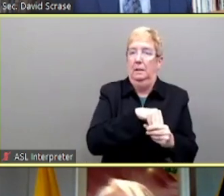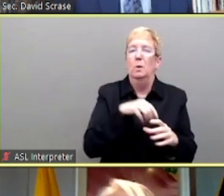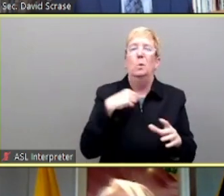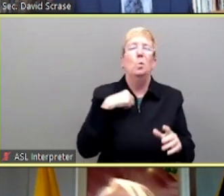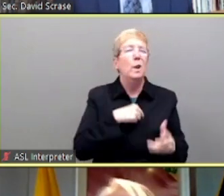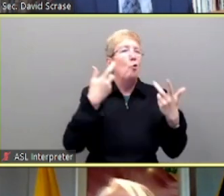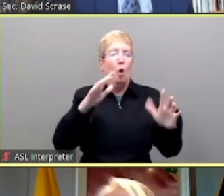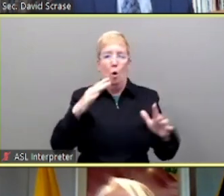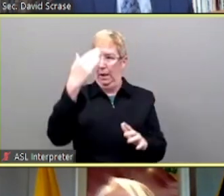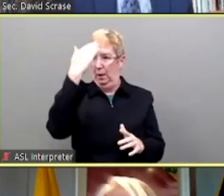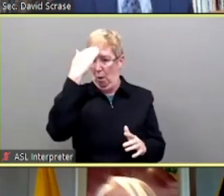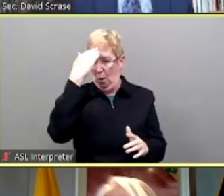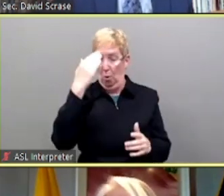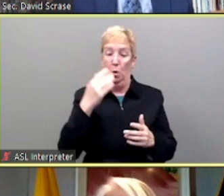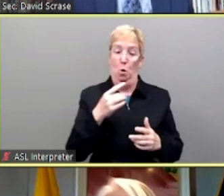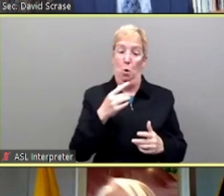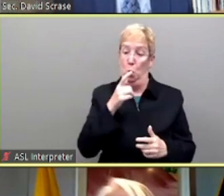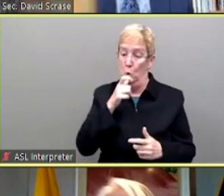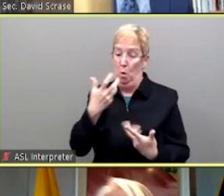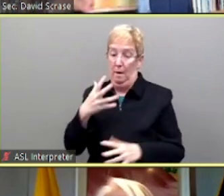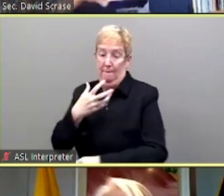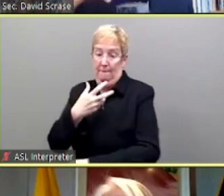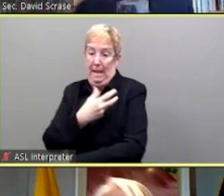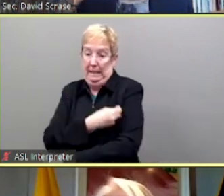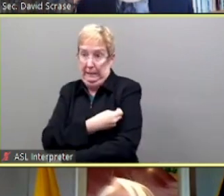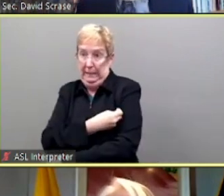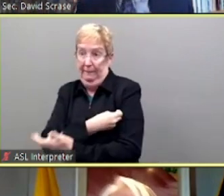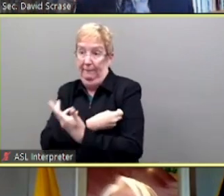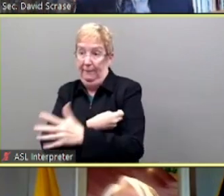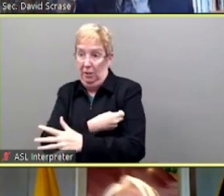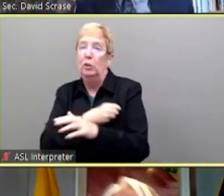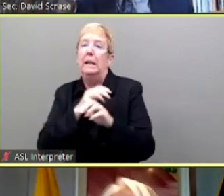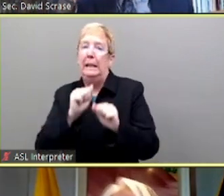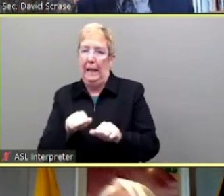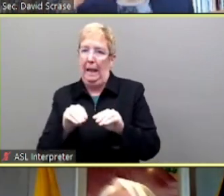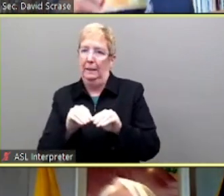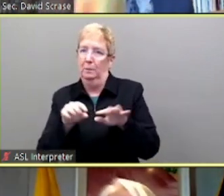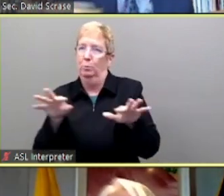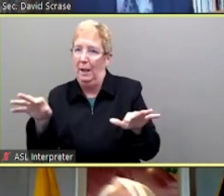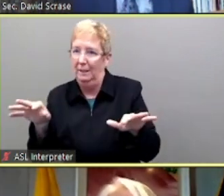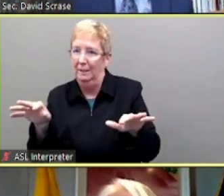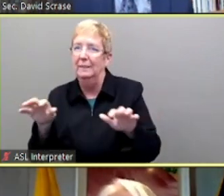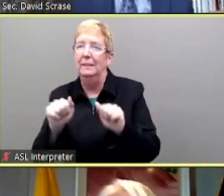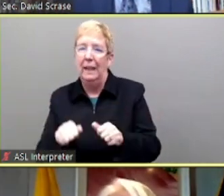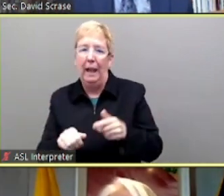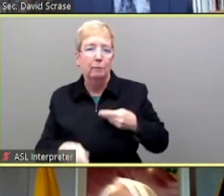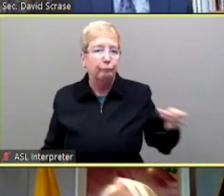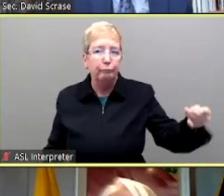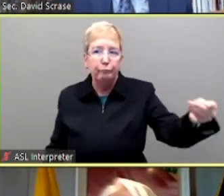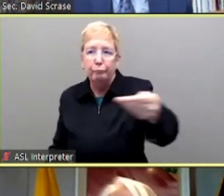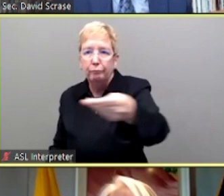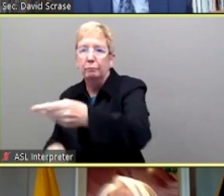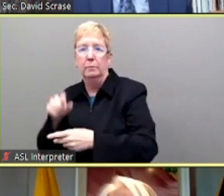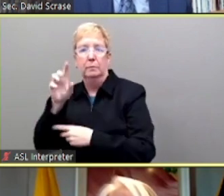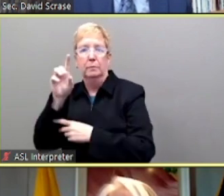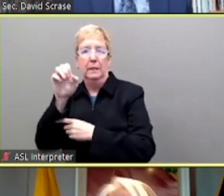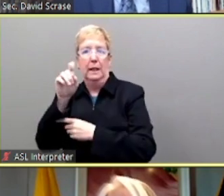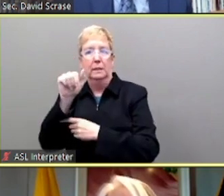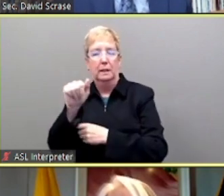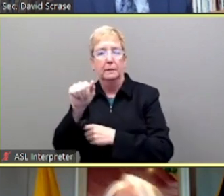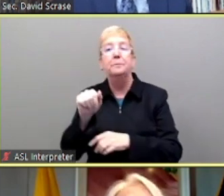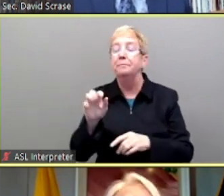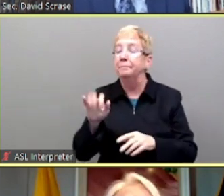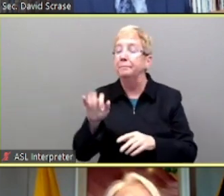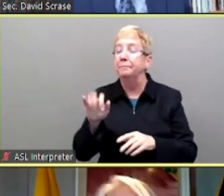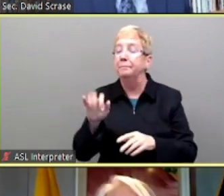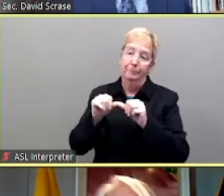individuals can spread Delta. While that is, the data is showing us that that continues to